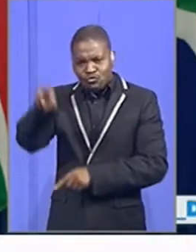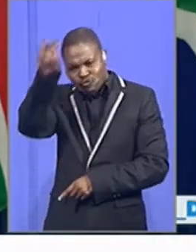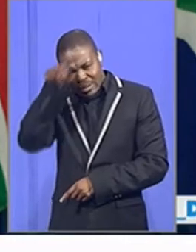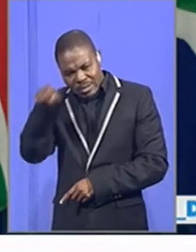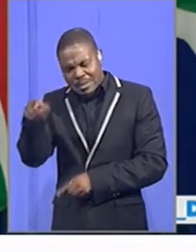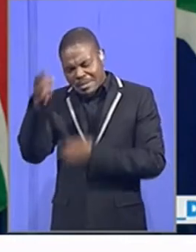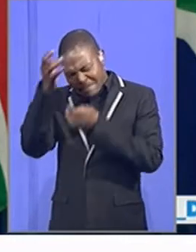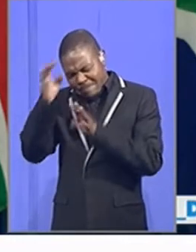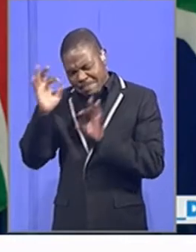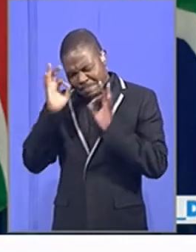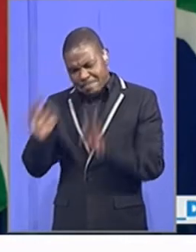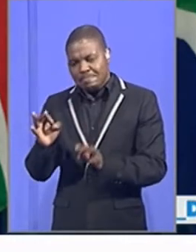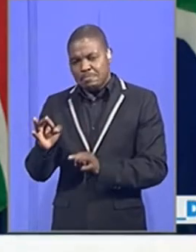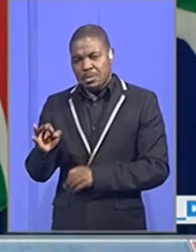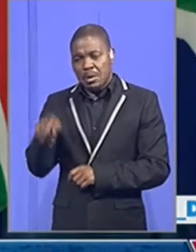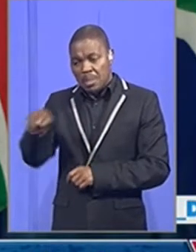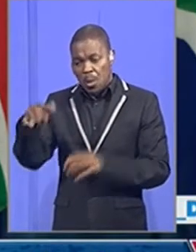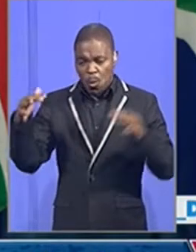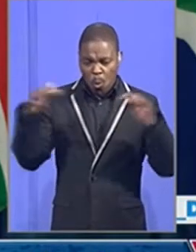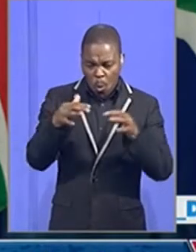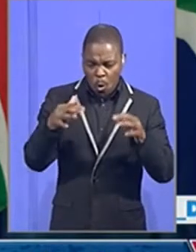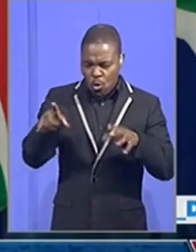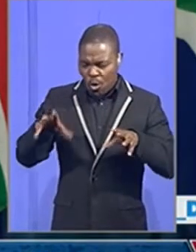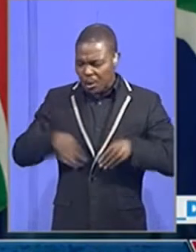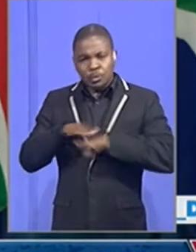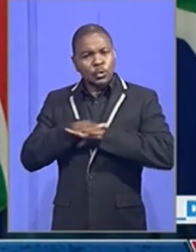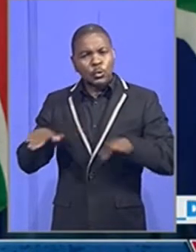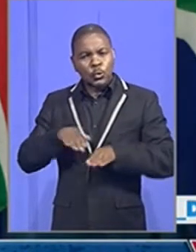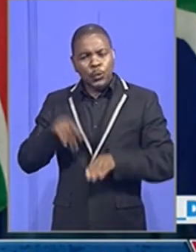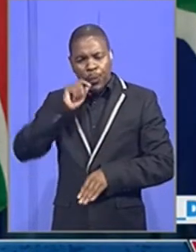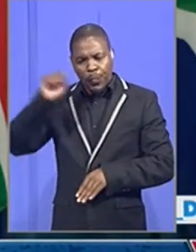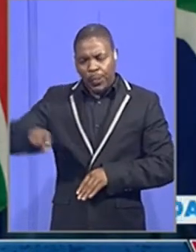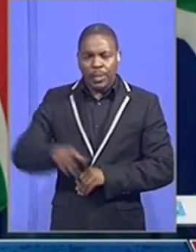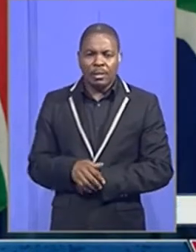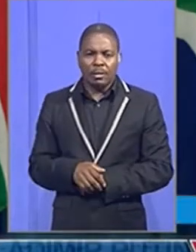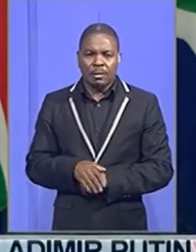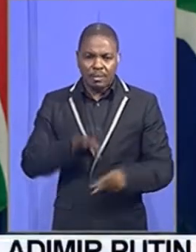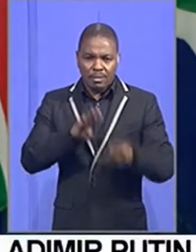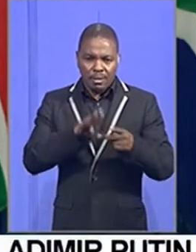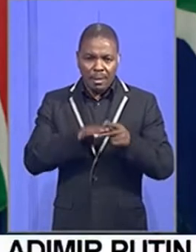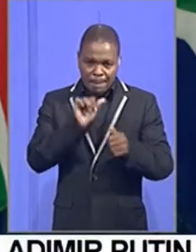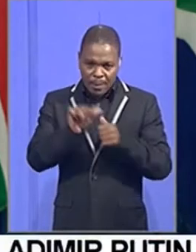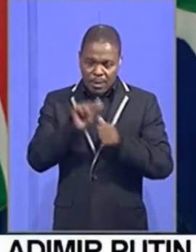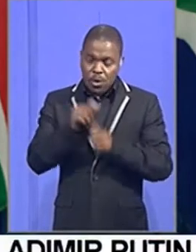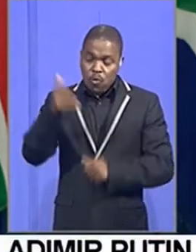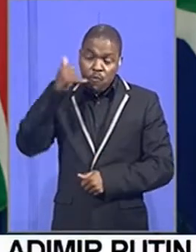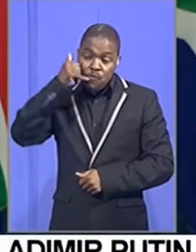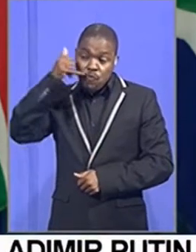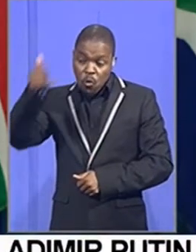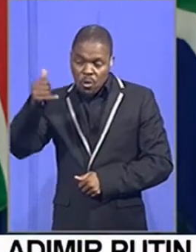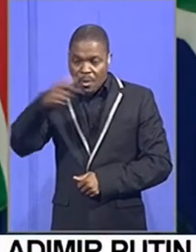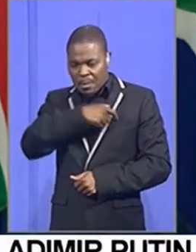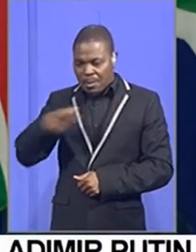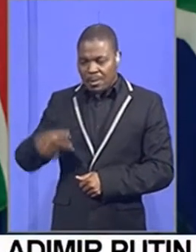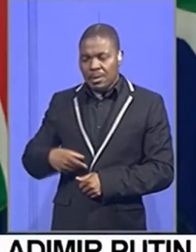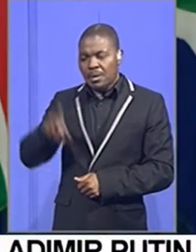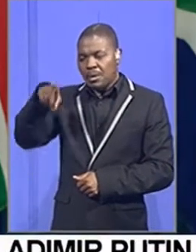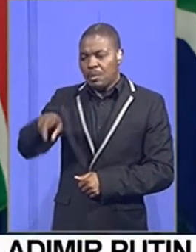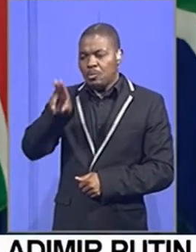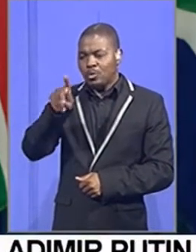terms that you condemn their war crimes. You would use your next phone call with President Putin to implore him to withdraw